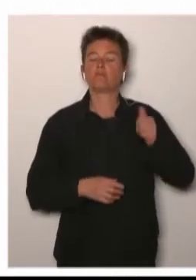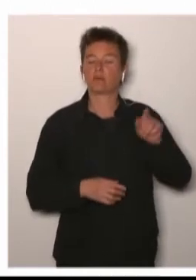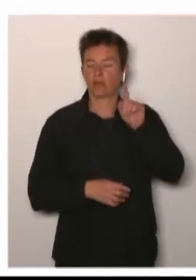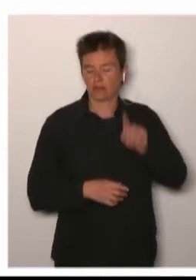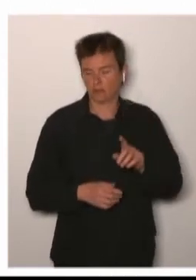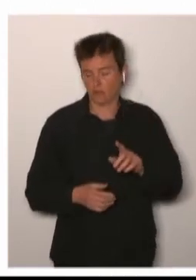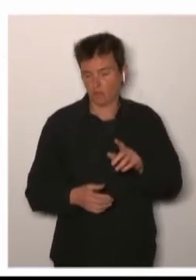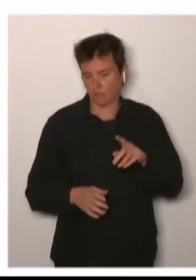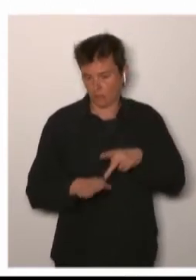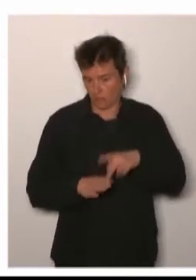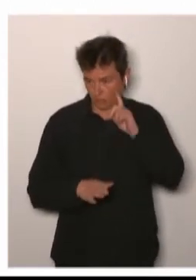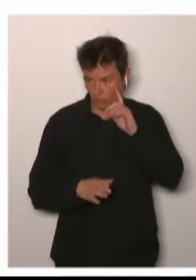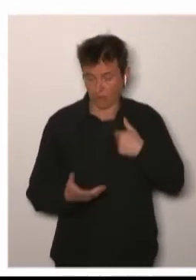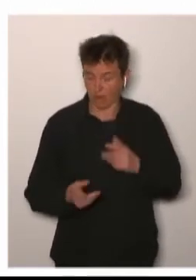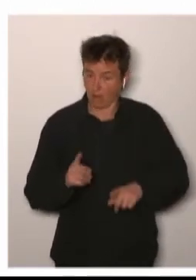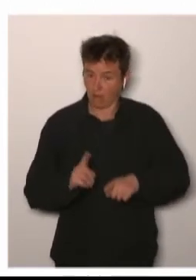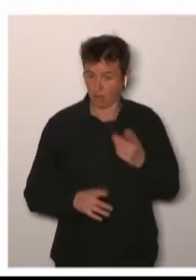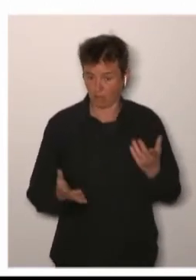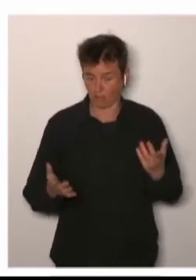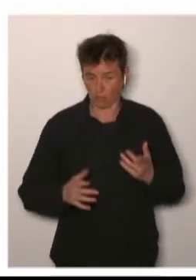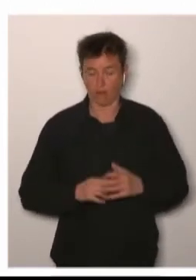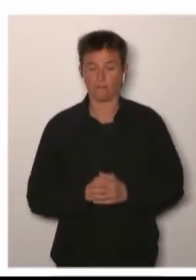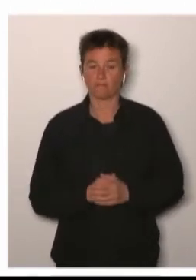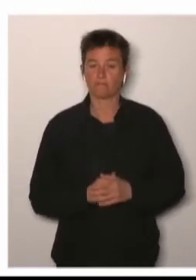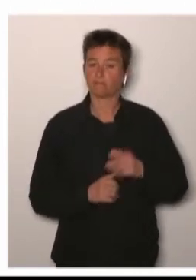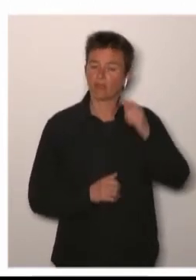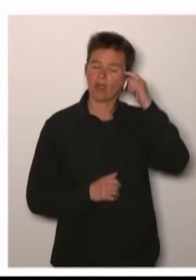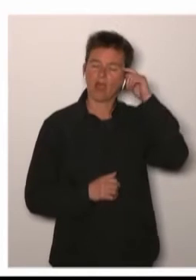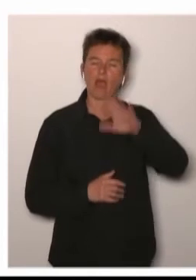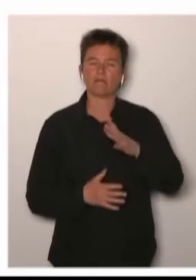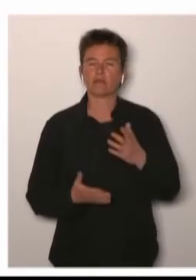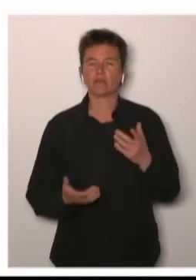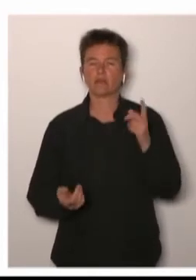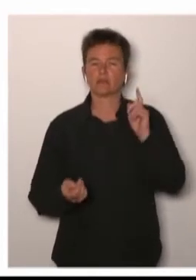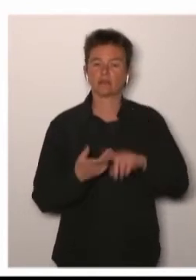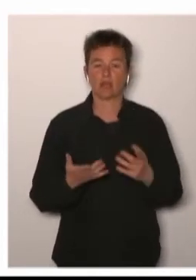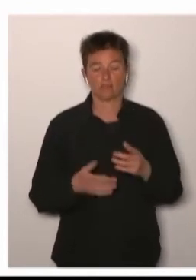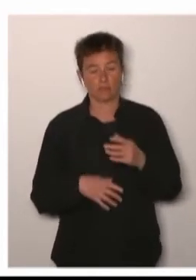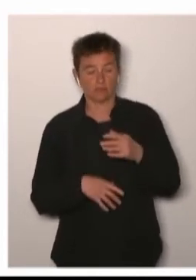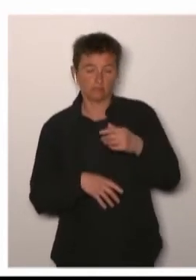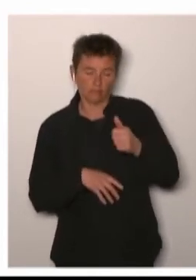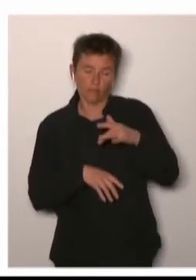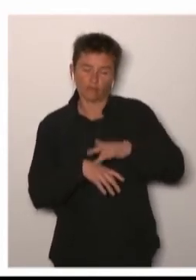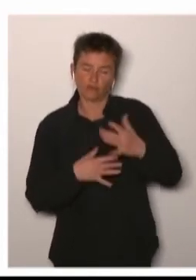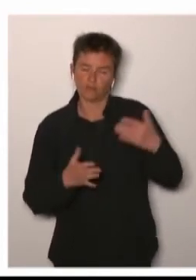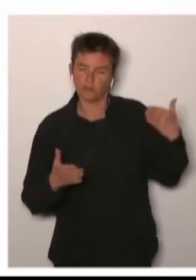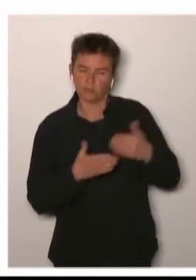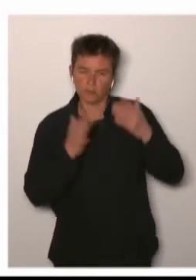personal experience how much this field is a field with a